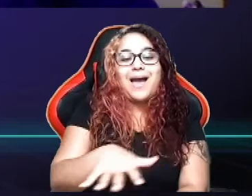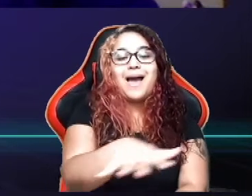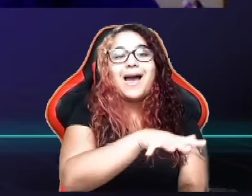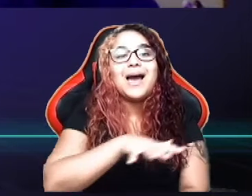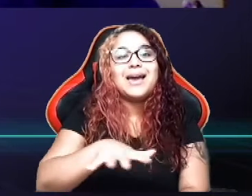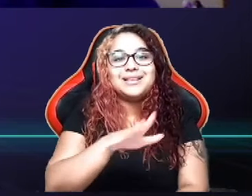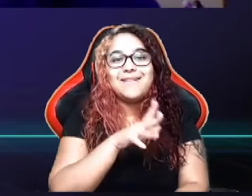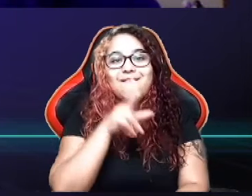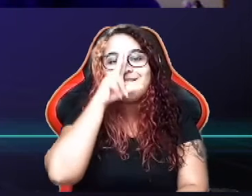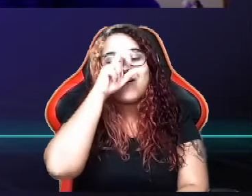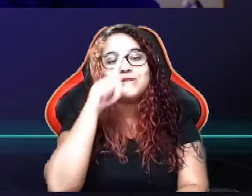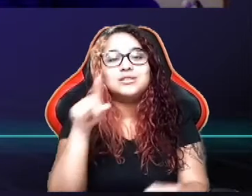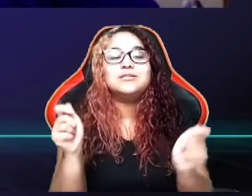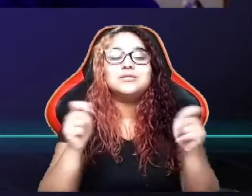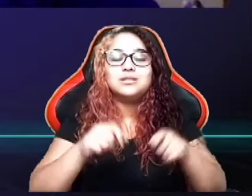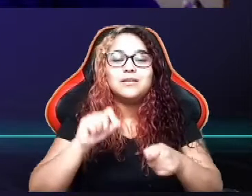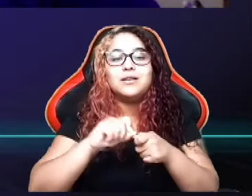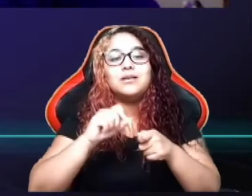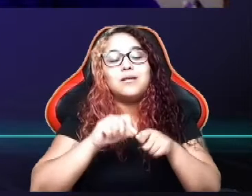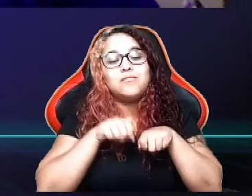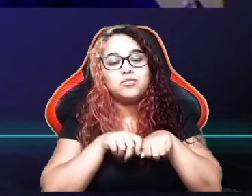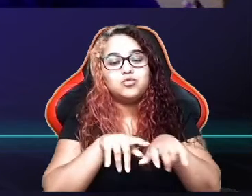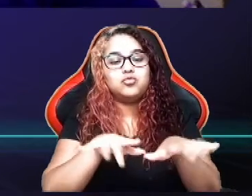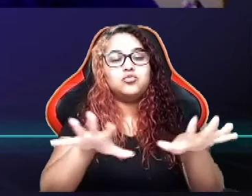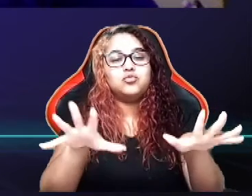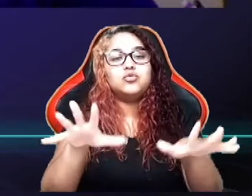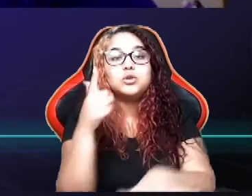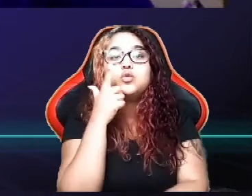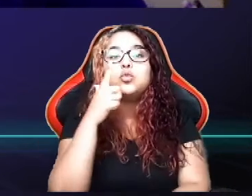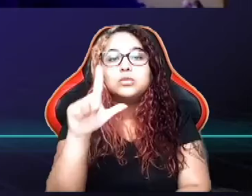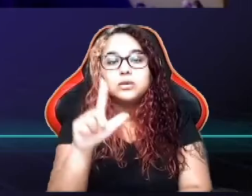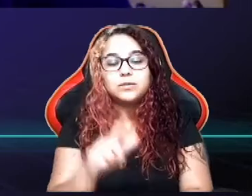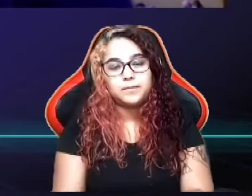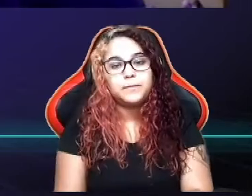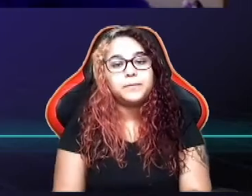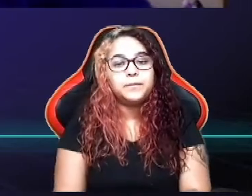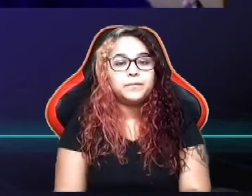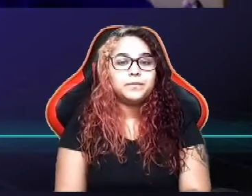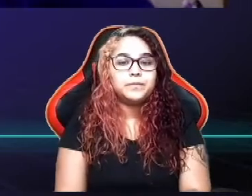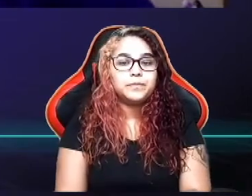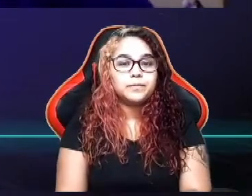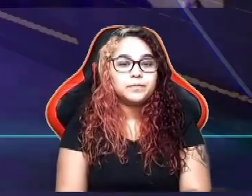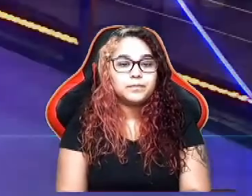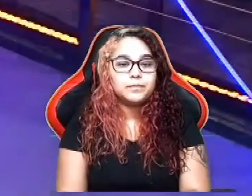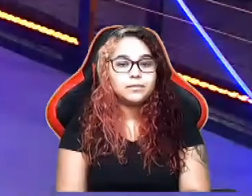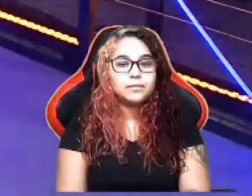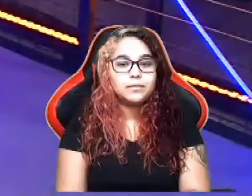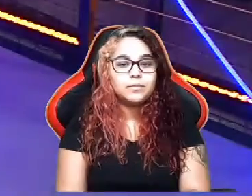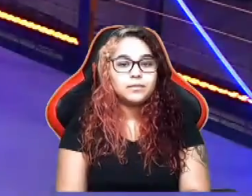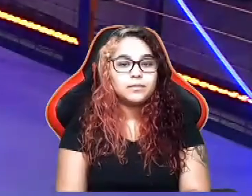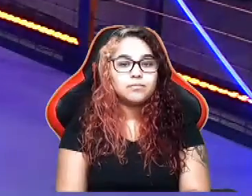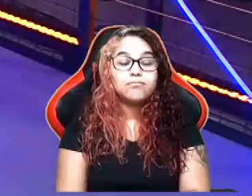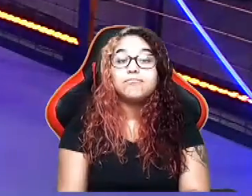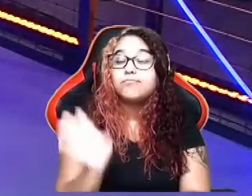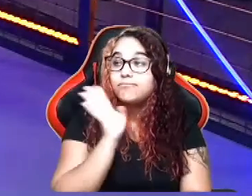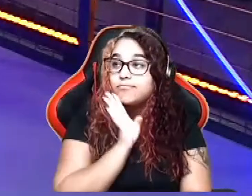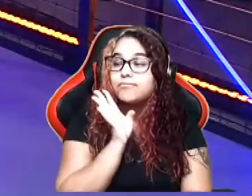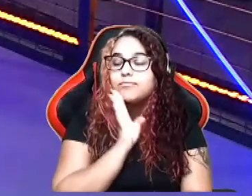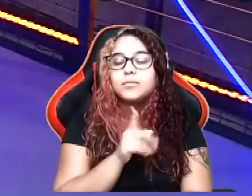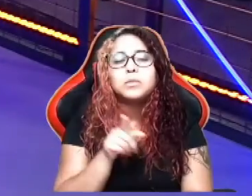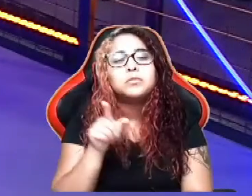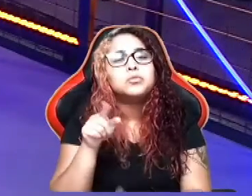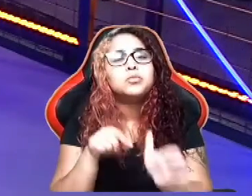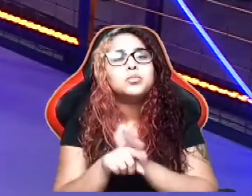that ecosystem and keeping it strong. So it's always important to make things happen in a correct